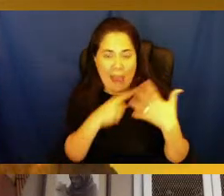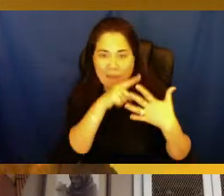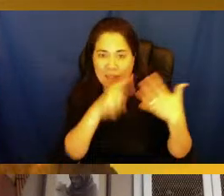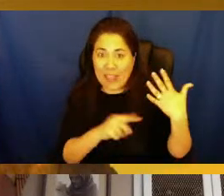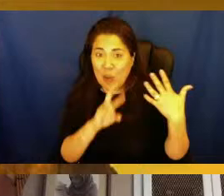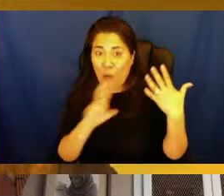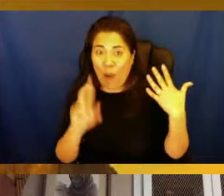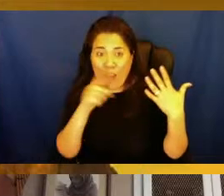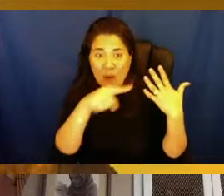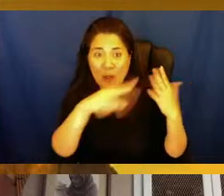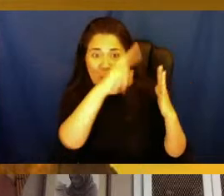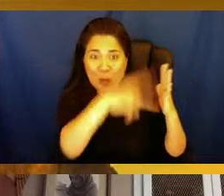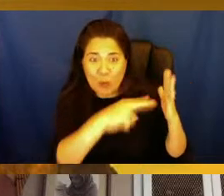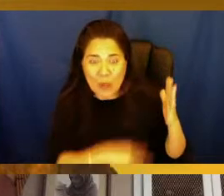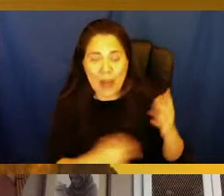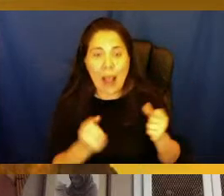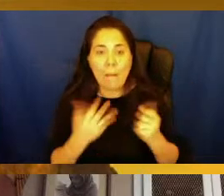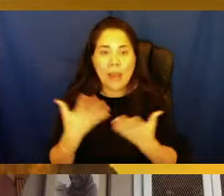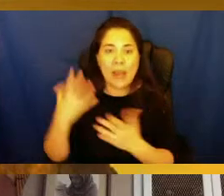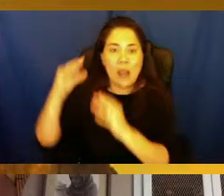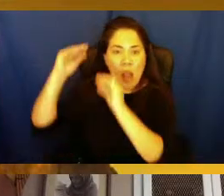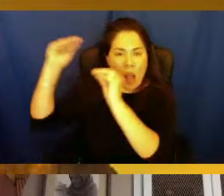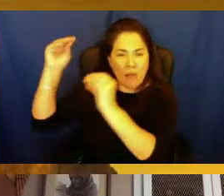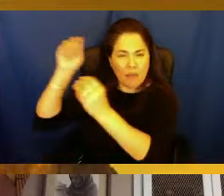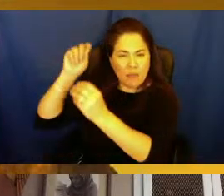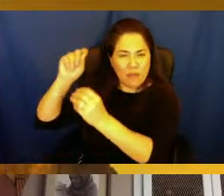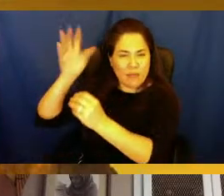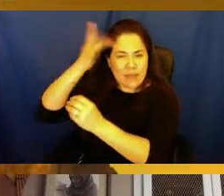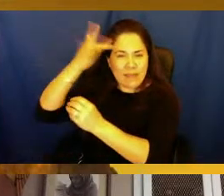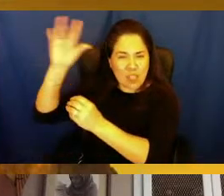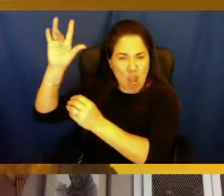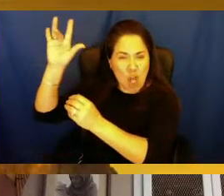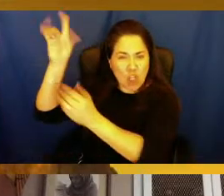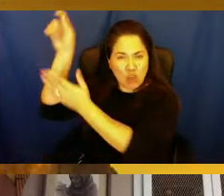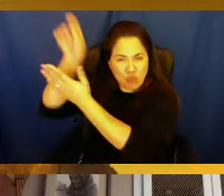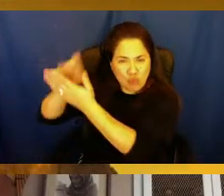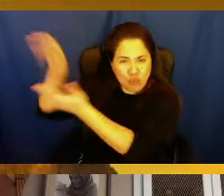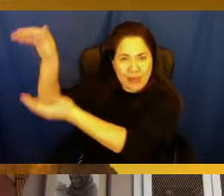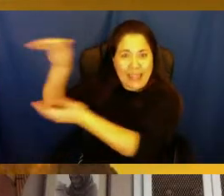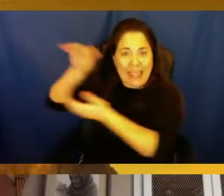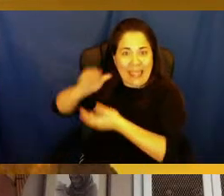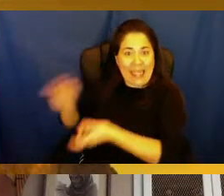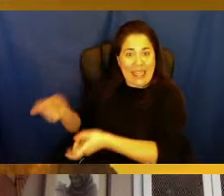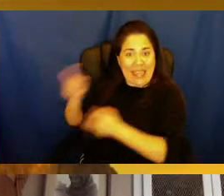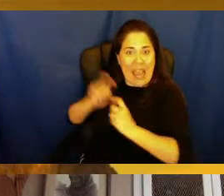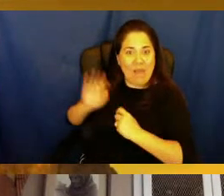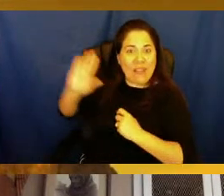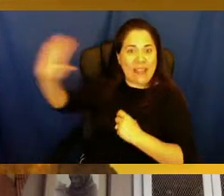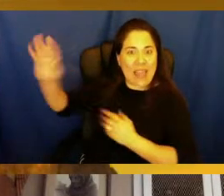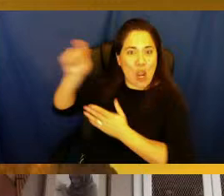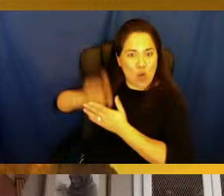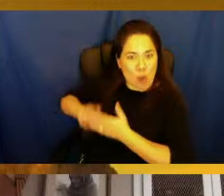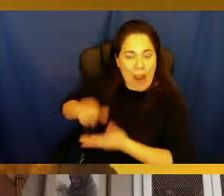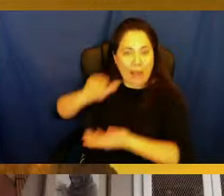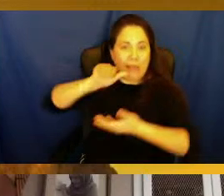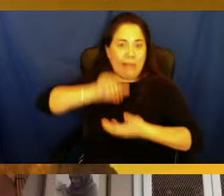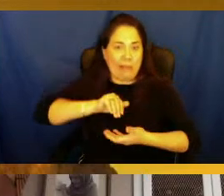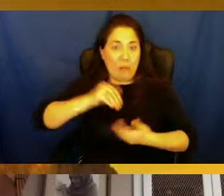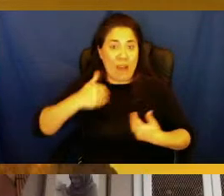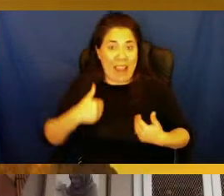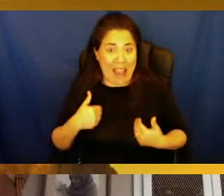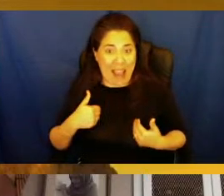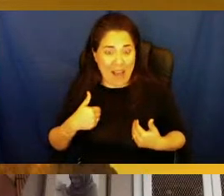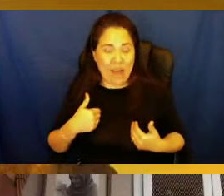their collections to us, and it's just growing and growing. So the other thing too is we get a lot